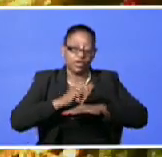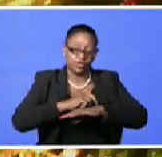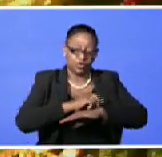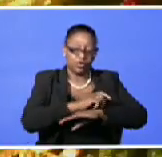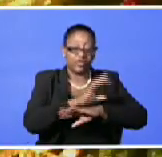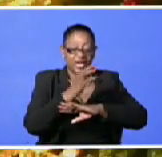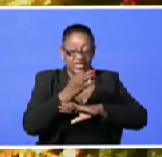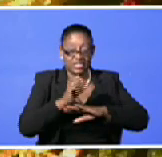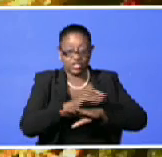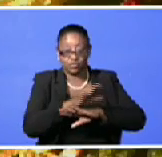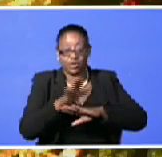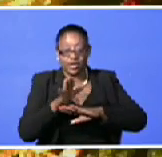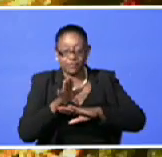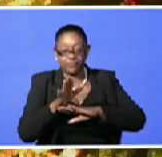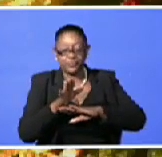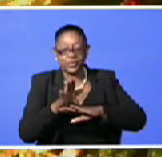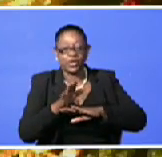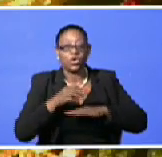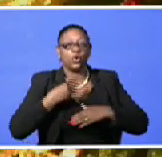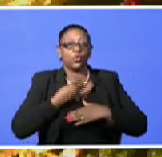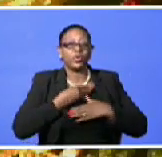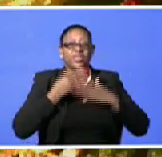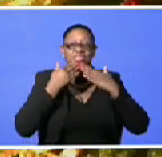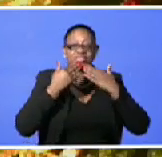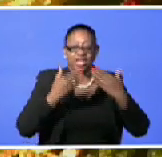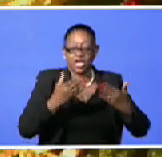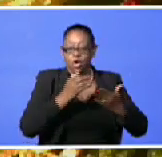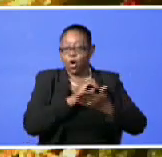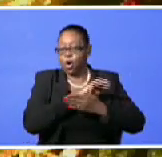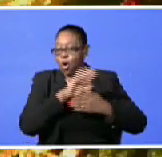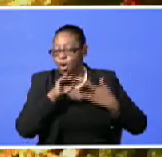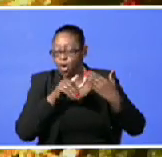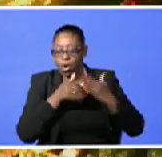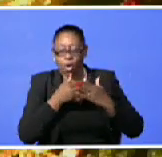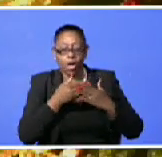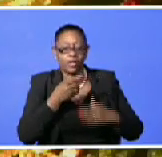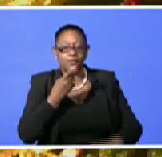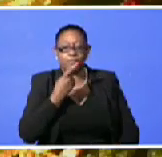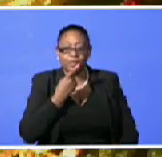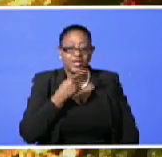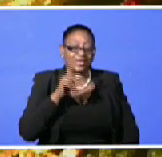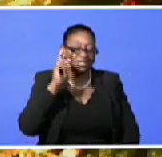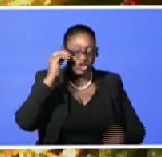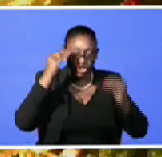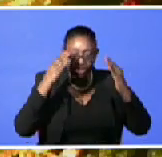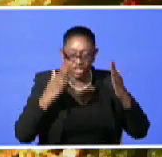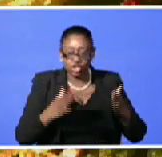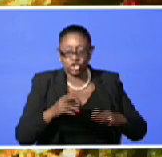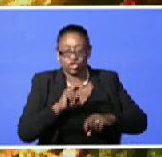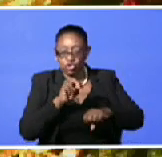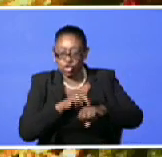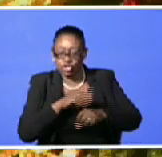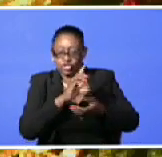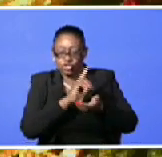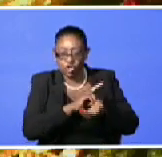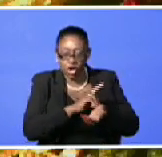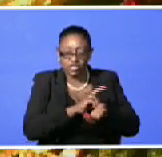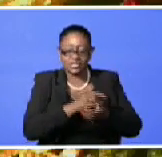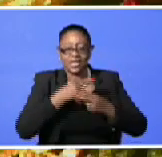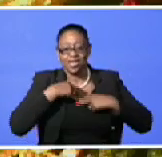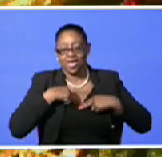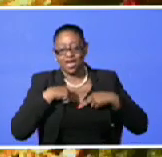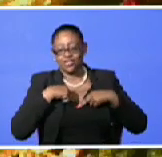the government of the Bahamas, I thank all public officers, including teachers, nurses, doctors, and